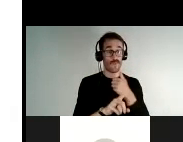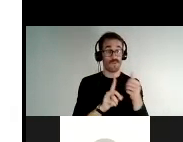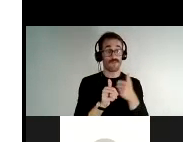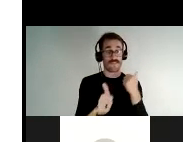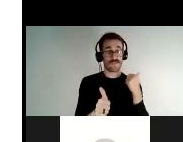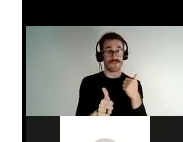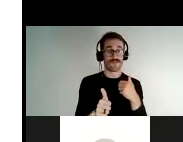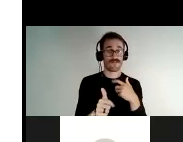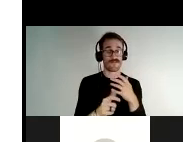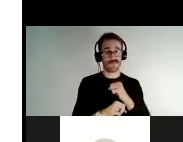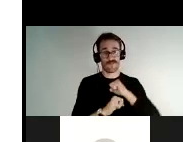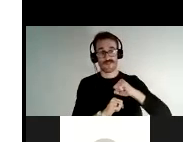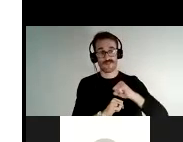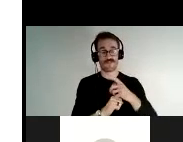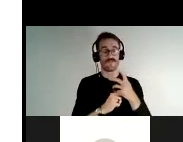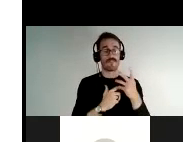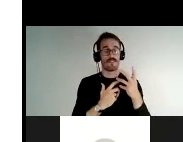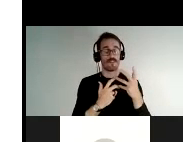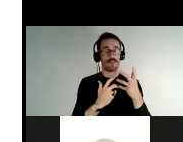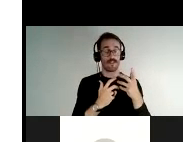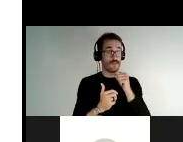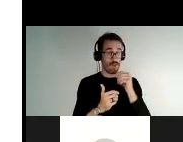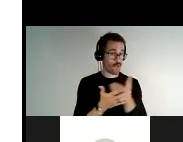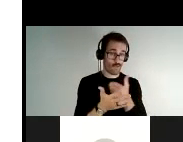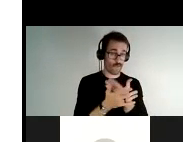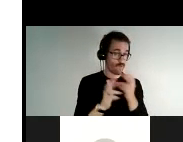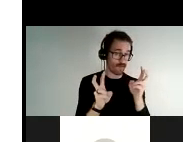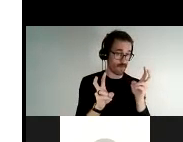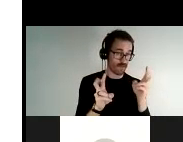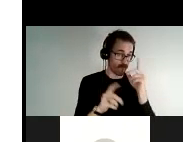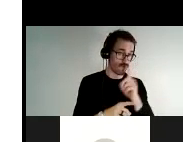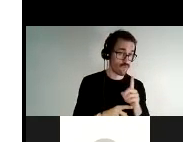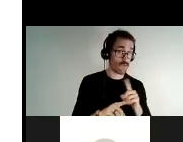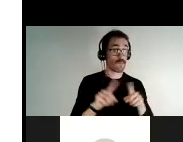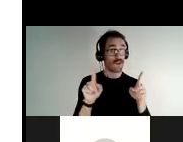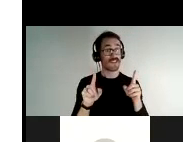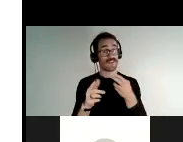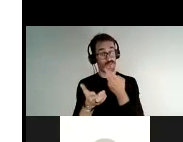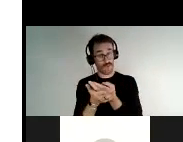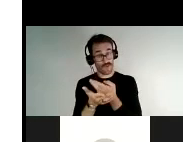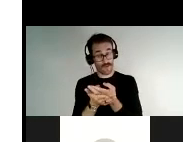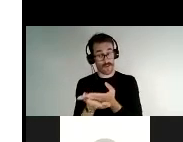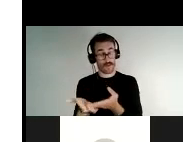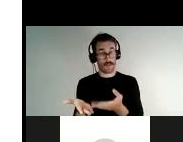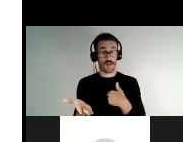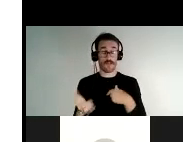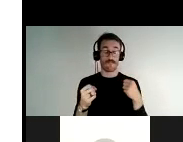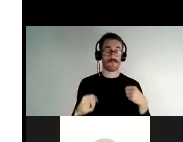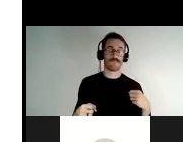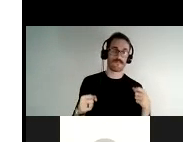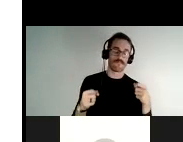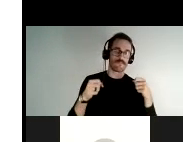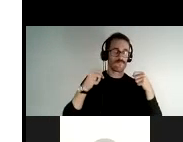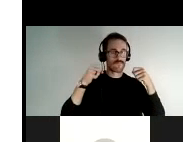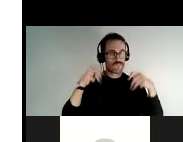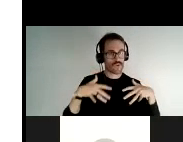the resources. So as I was preparing for this, I looked into the resources, and I'm shocked at